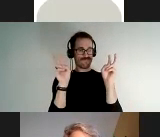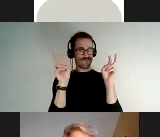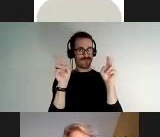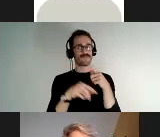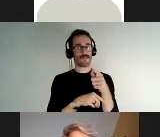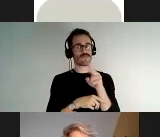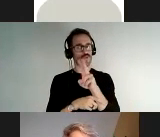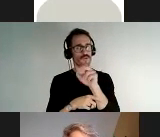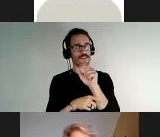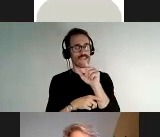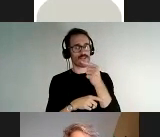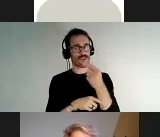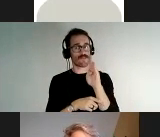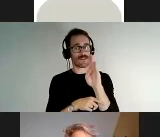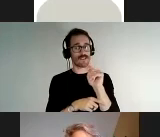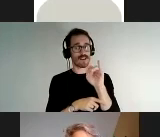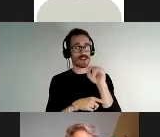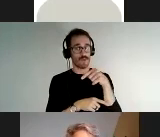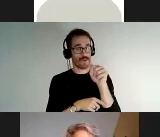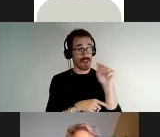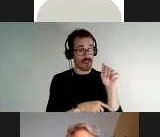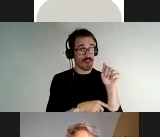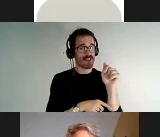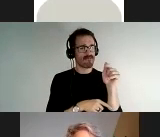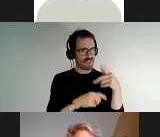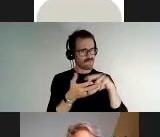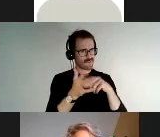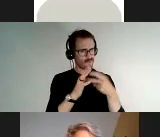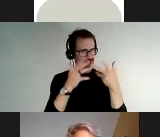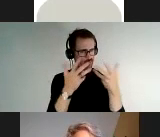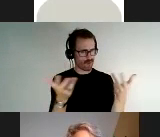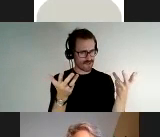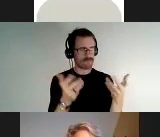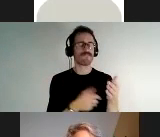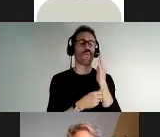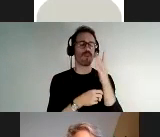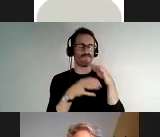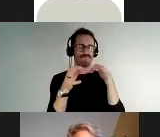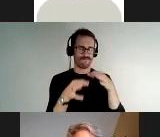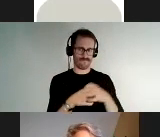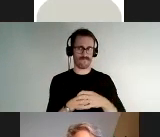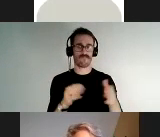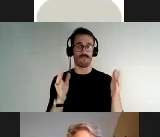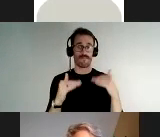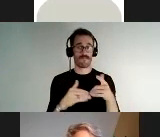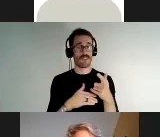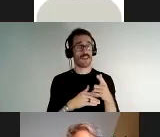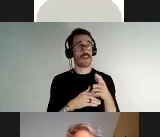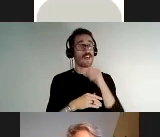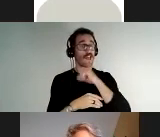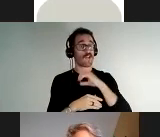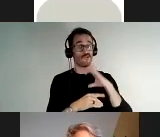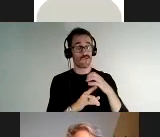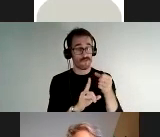2SLGBTIQQA seniors refer to? So who are we talking about? What is elder abuse and how it